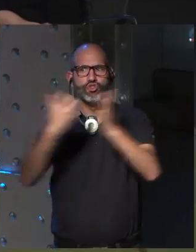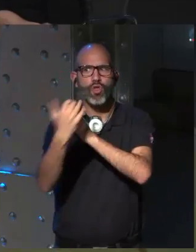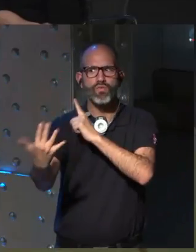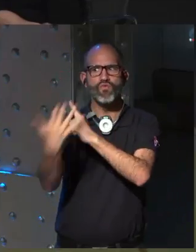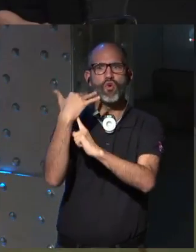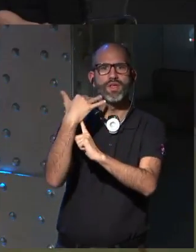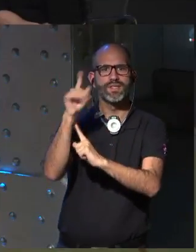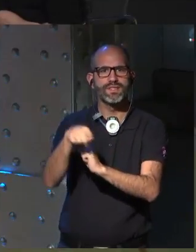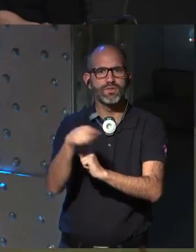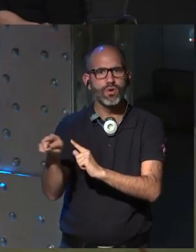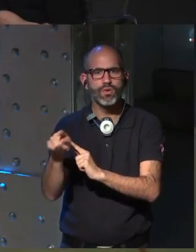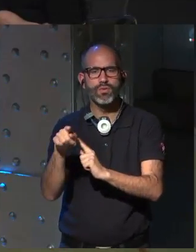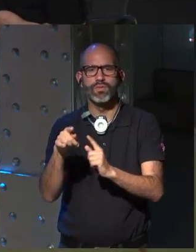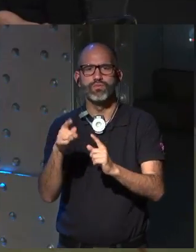commercials.